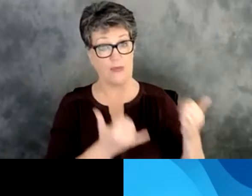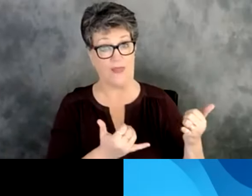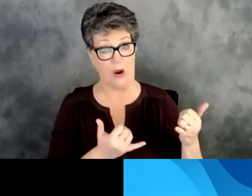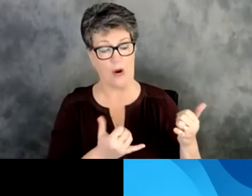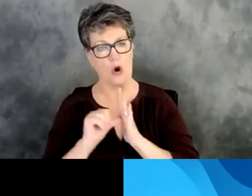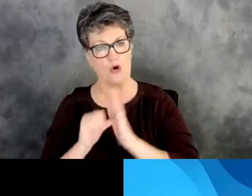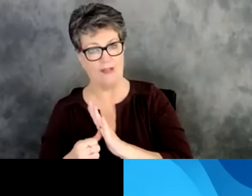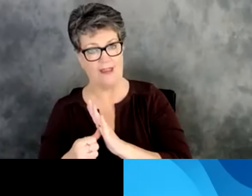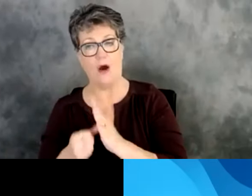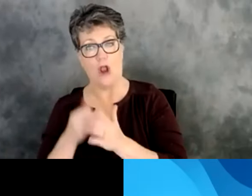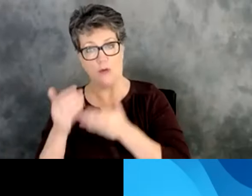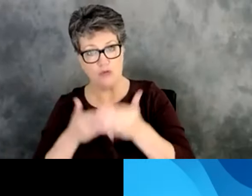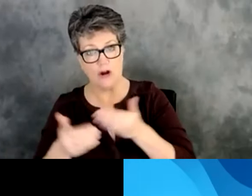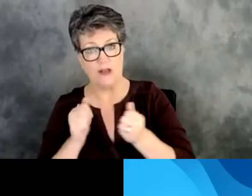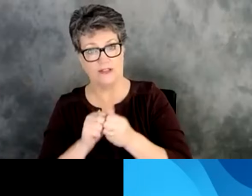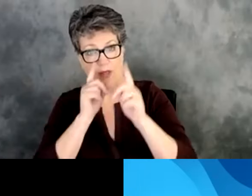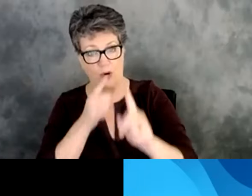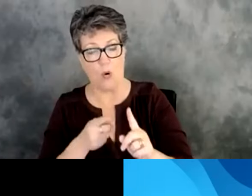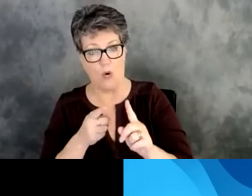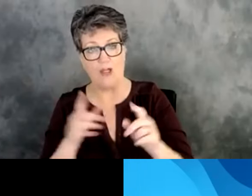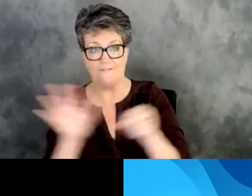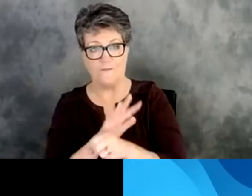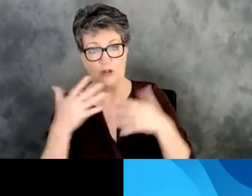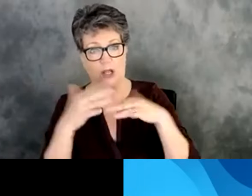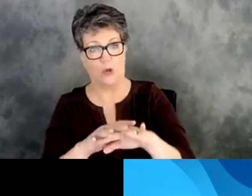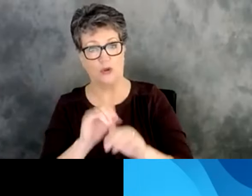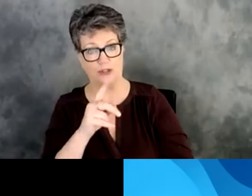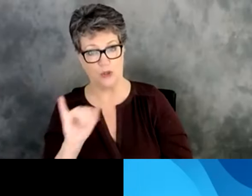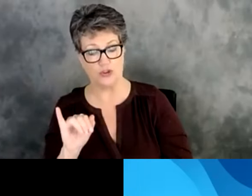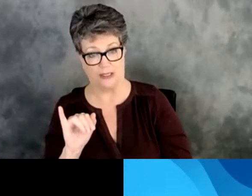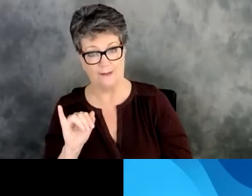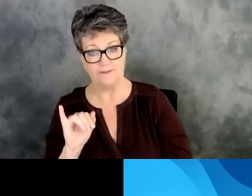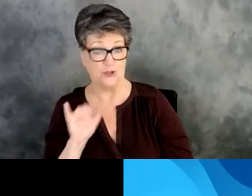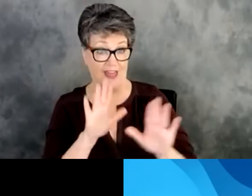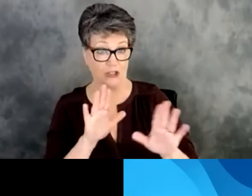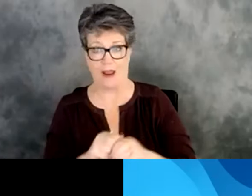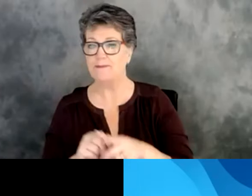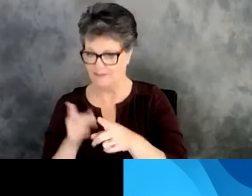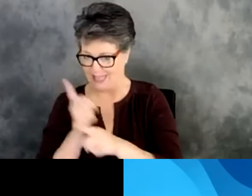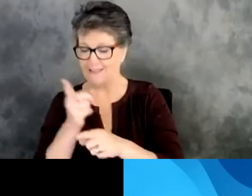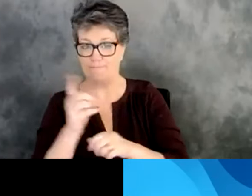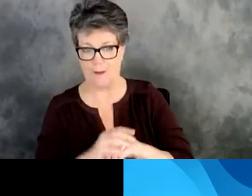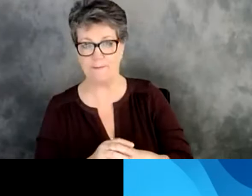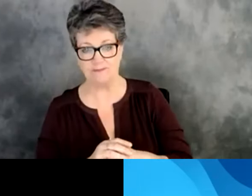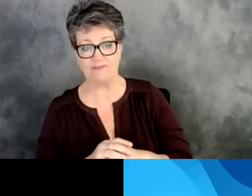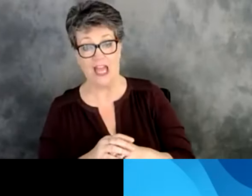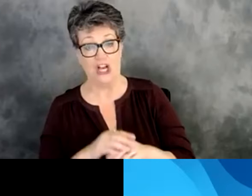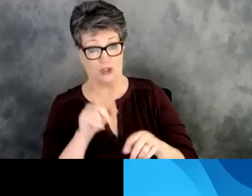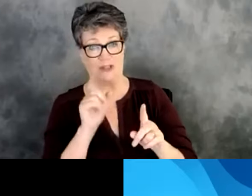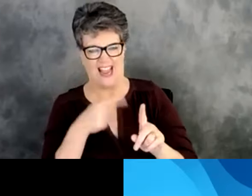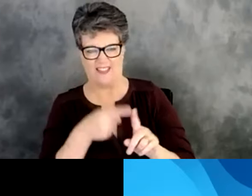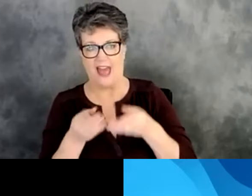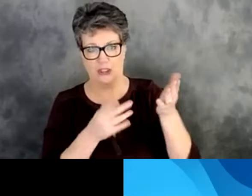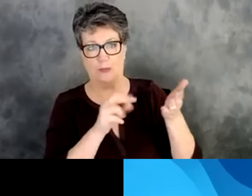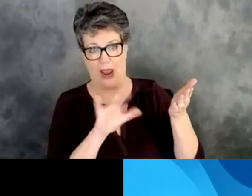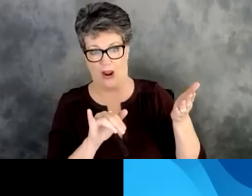out our progress on our goal of full inclusion of SOGI. So that's very, yes. Okay. So we'll take that to Terry